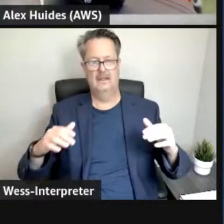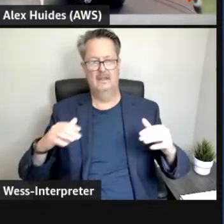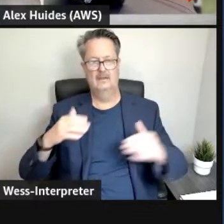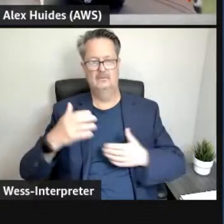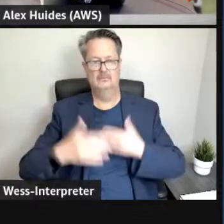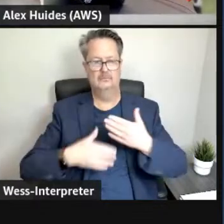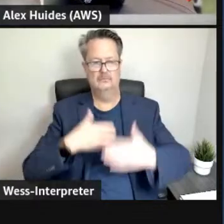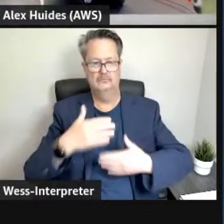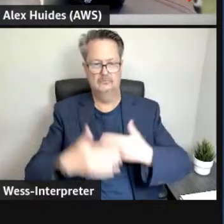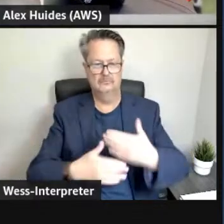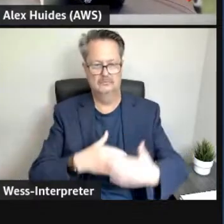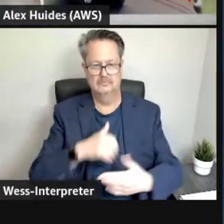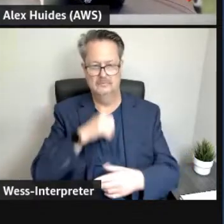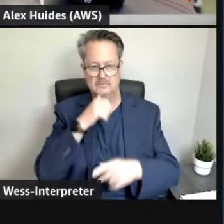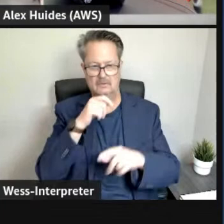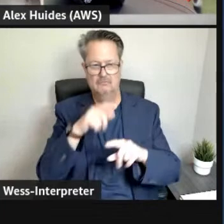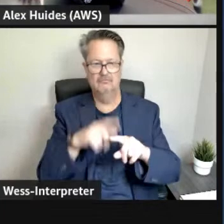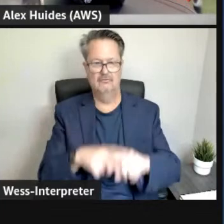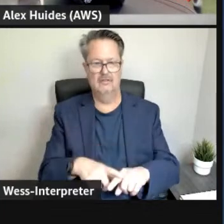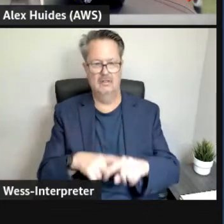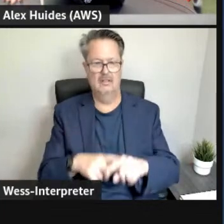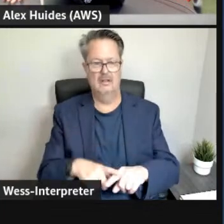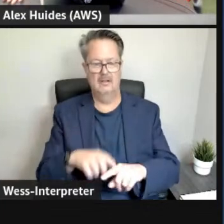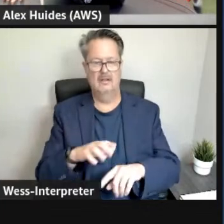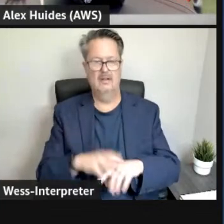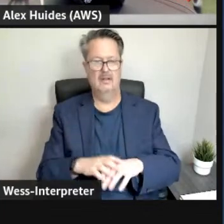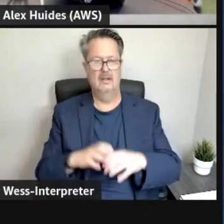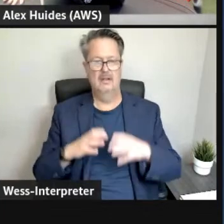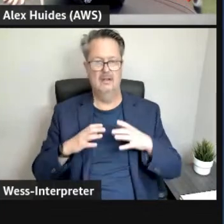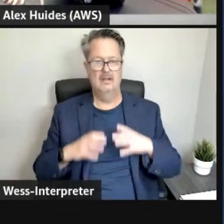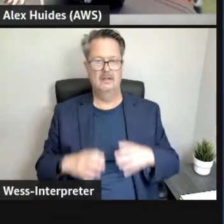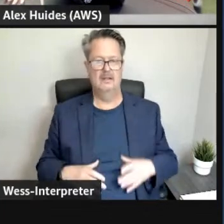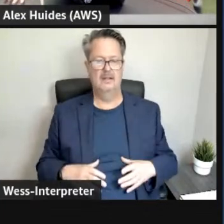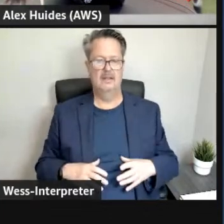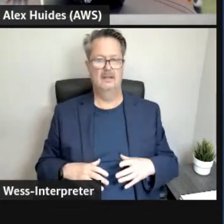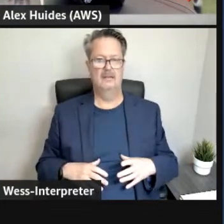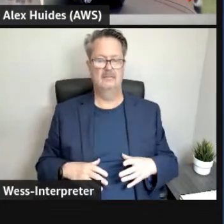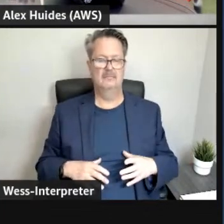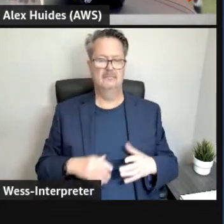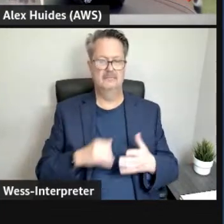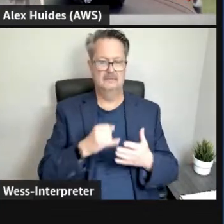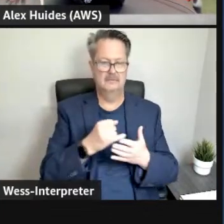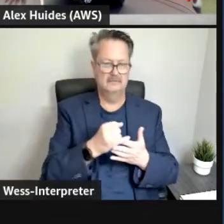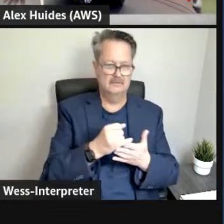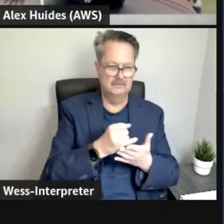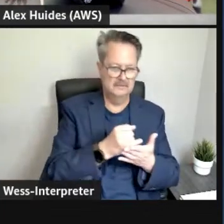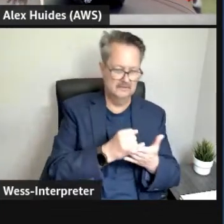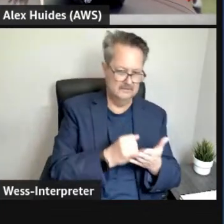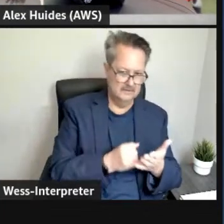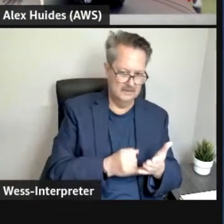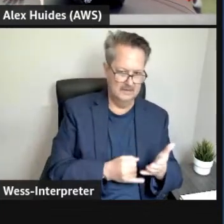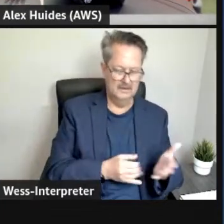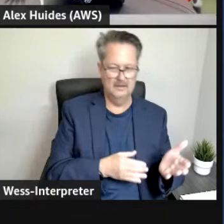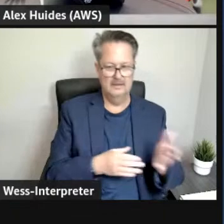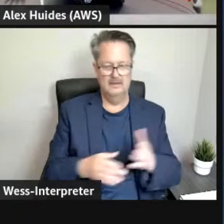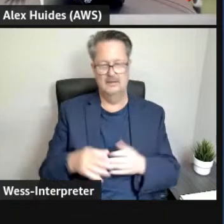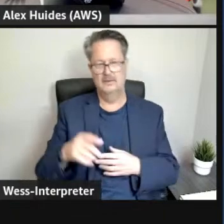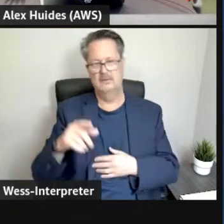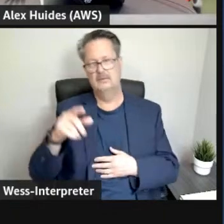that doesn't rely anymore on custom proprietary annotations. CRDs, neither you need to deal